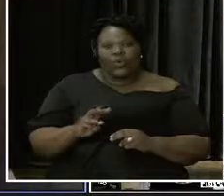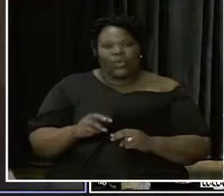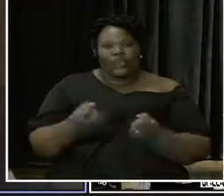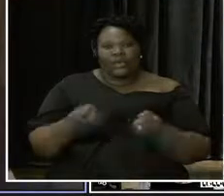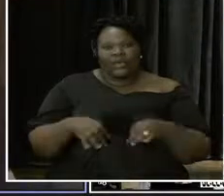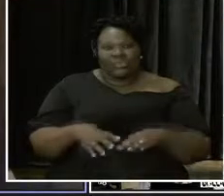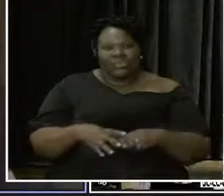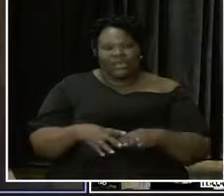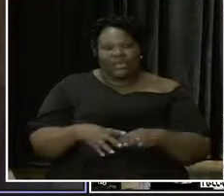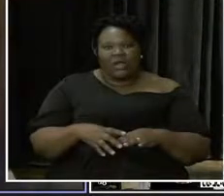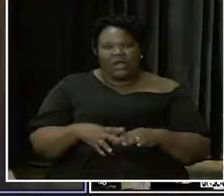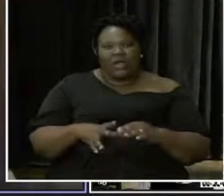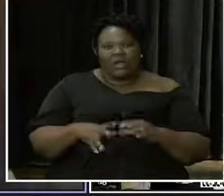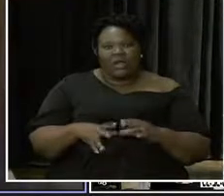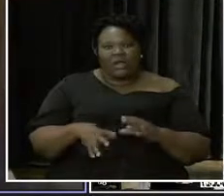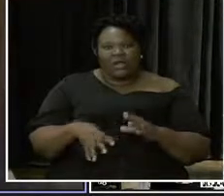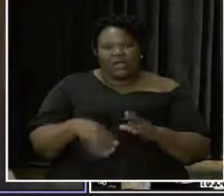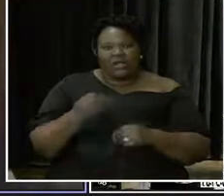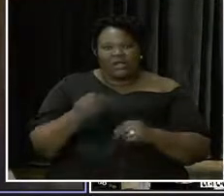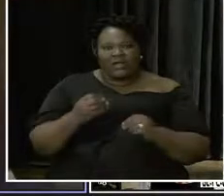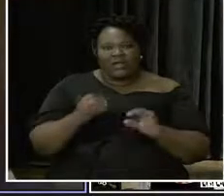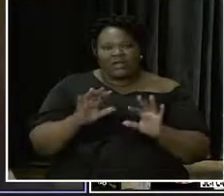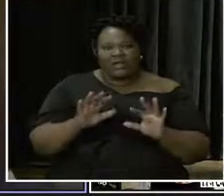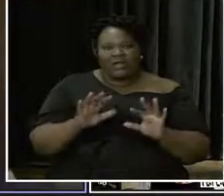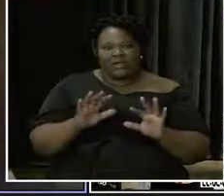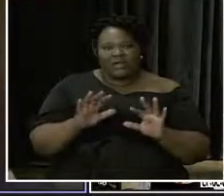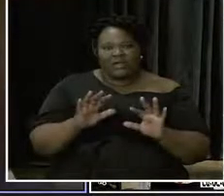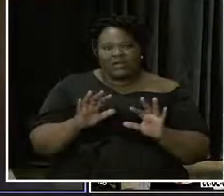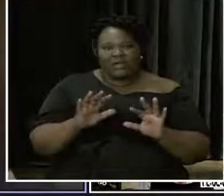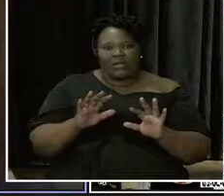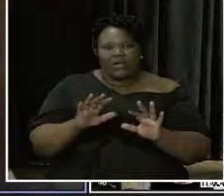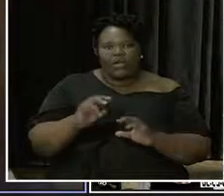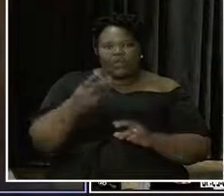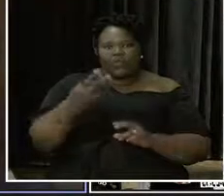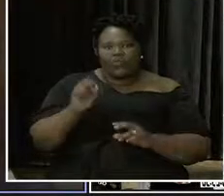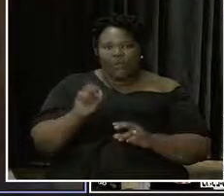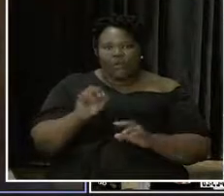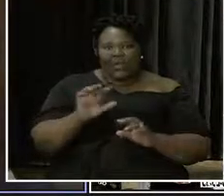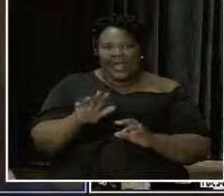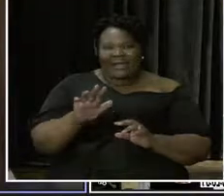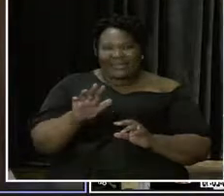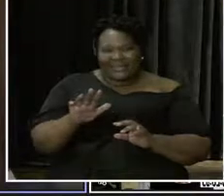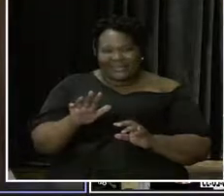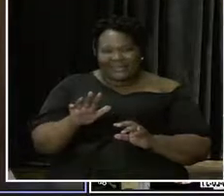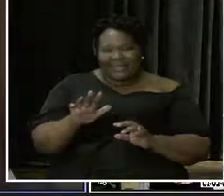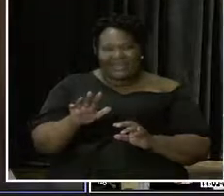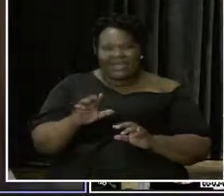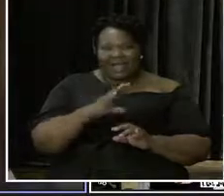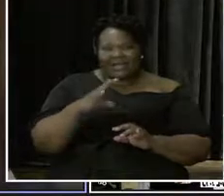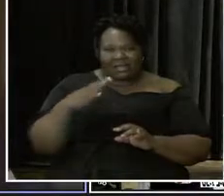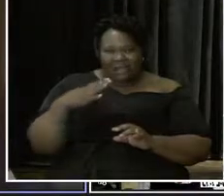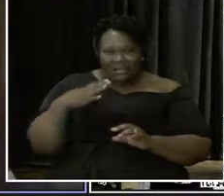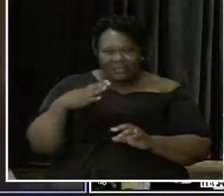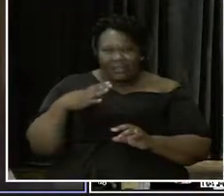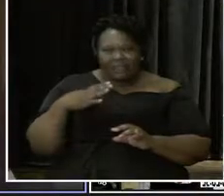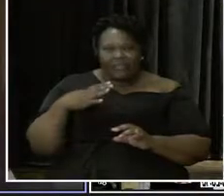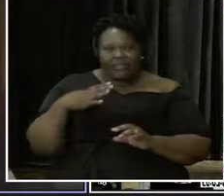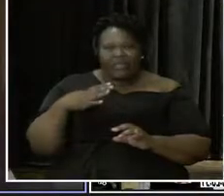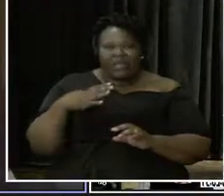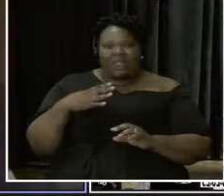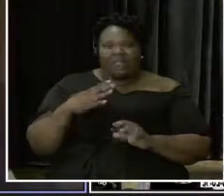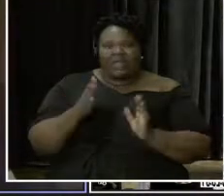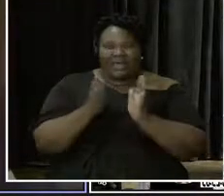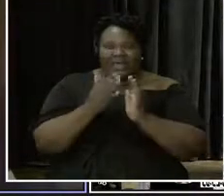10 councillors, and there are 219 councillors in this council. So I am asking for a reference